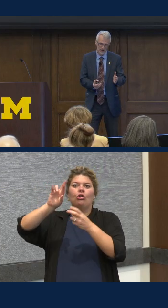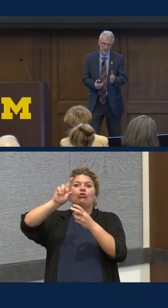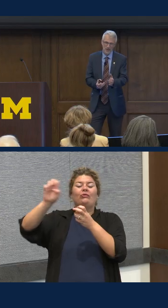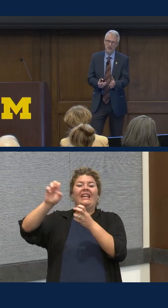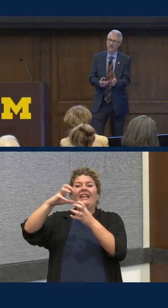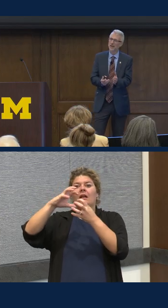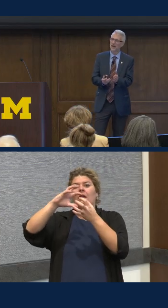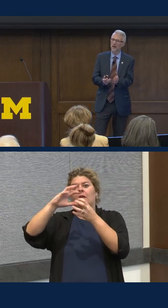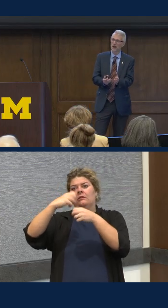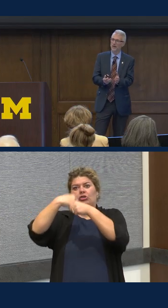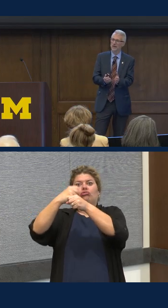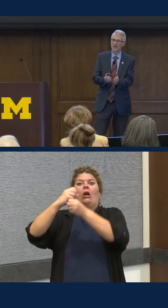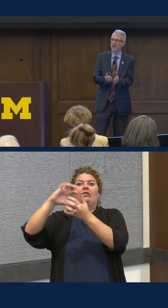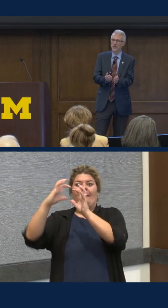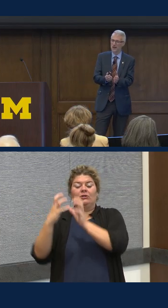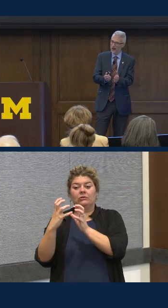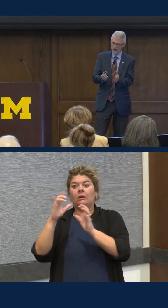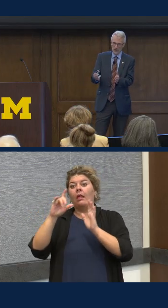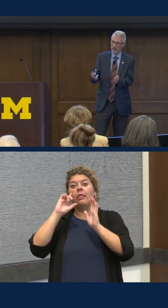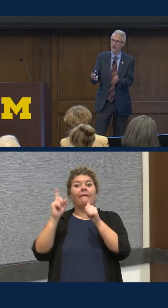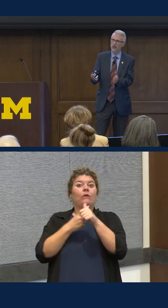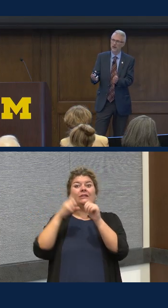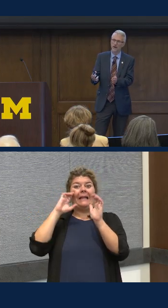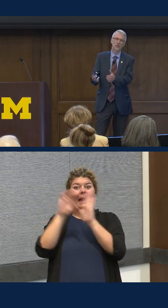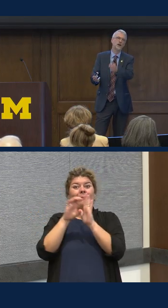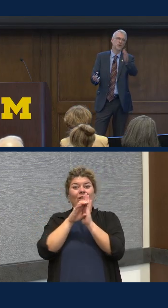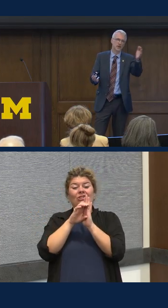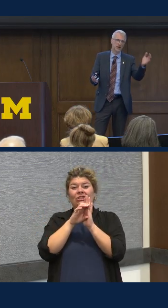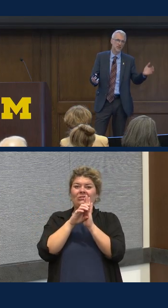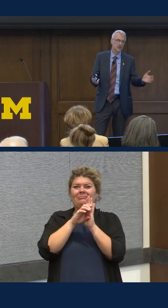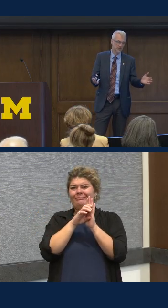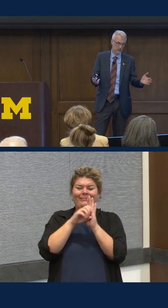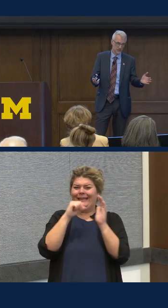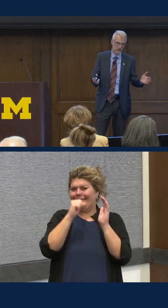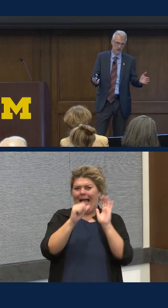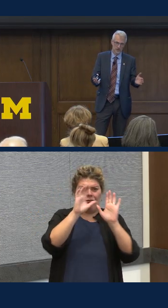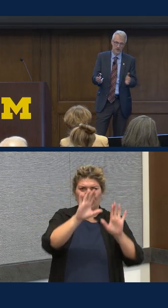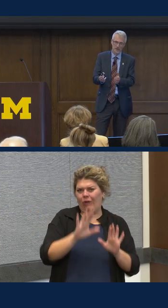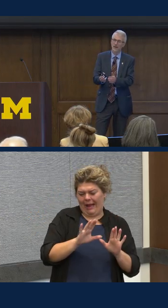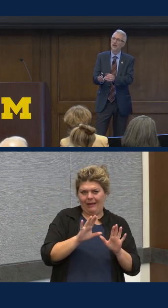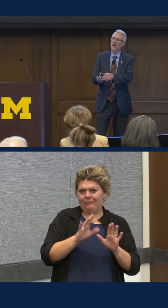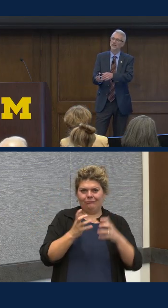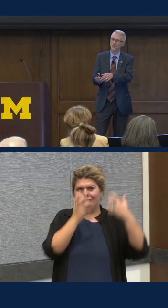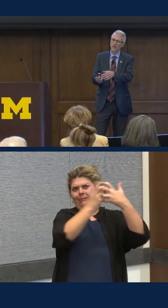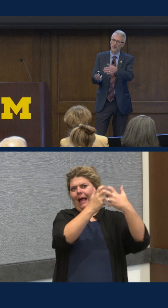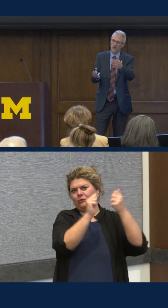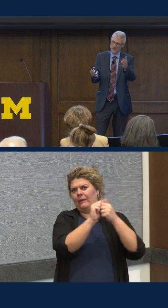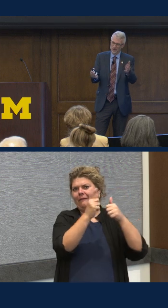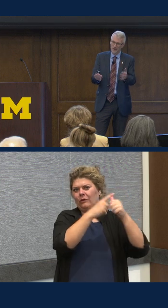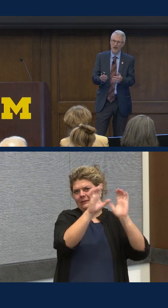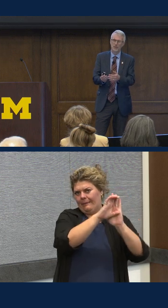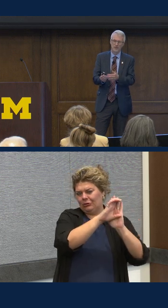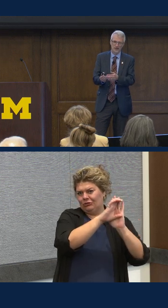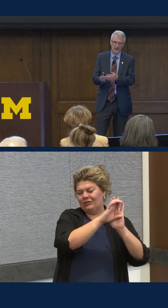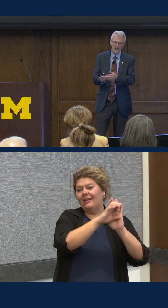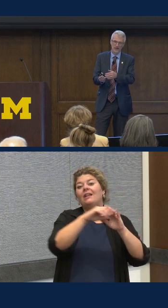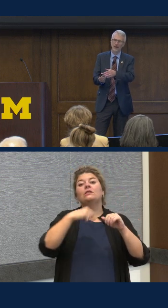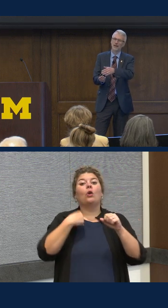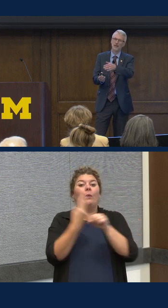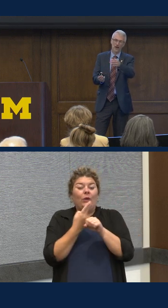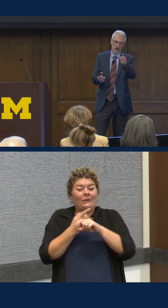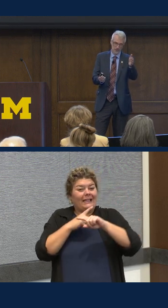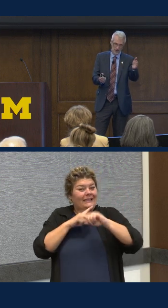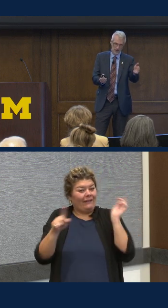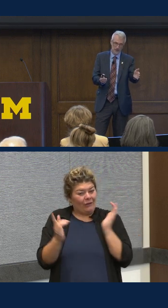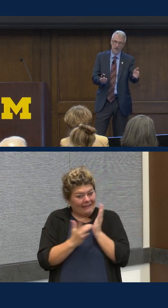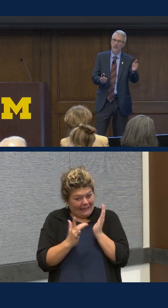images. The images that come out initially will not agree very well with the images that we started with, and so then we use an optimization